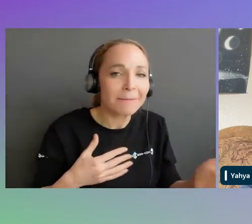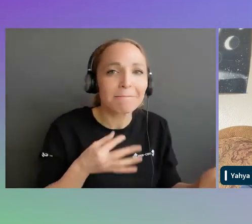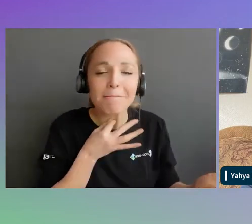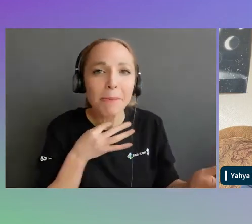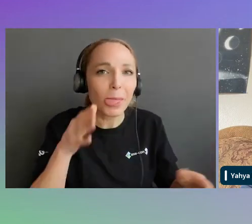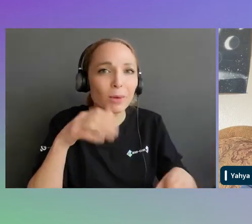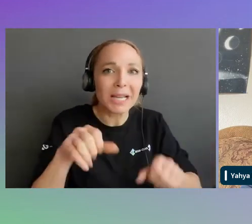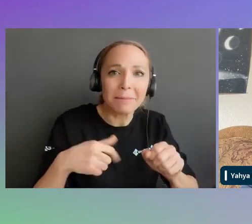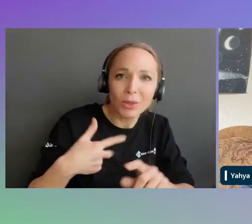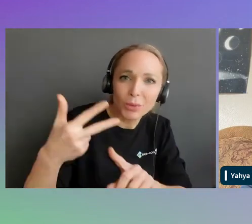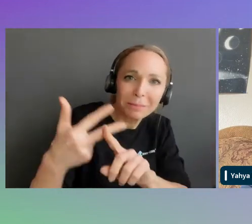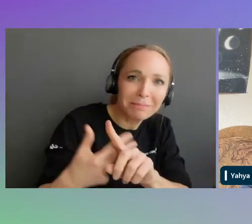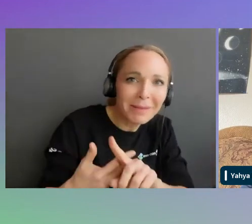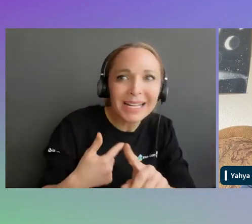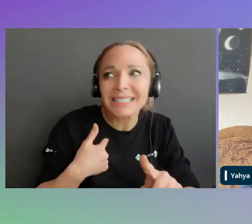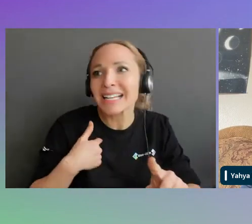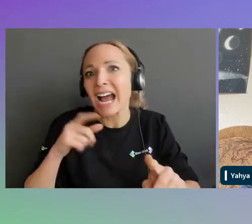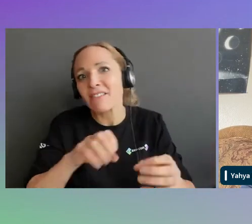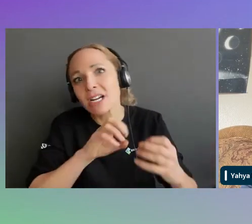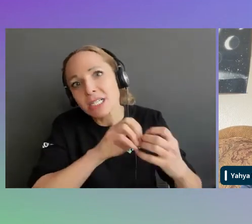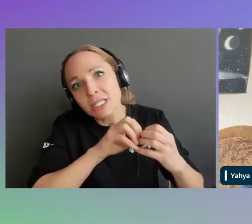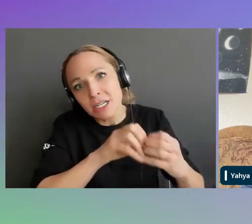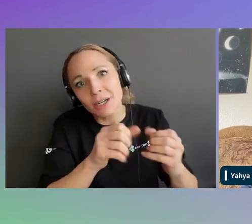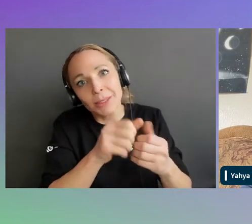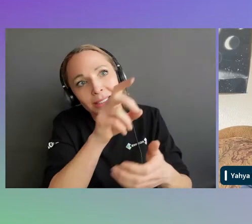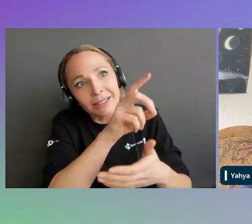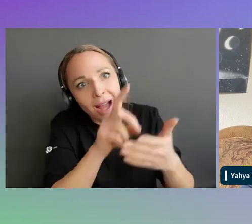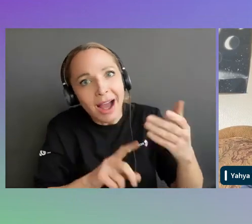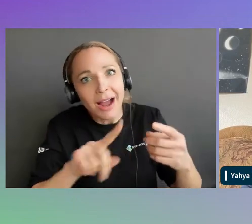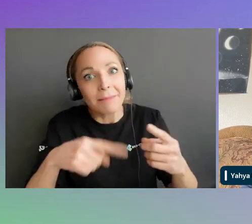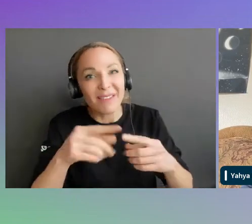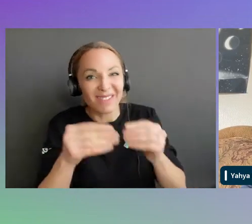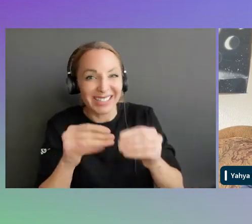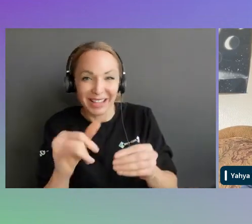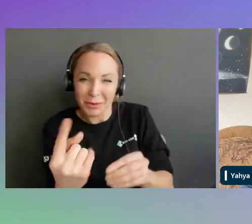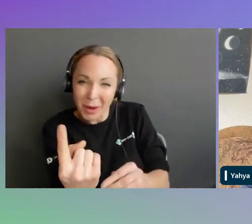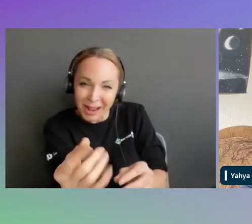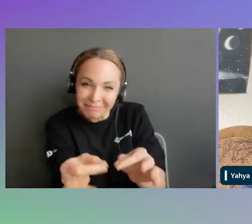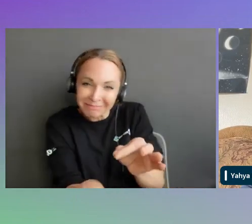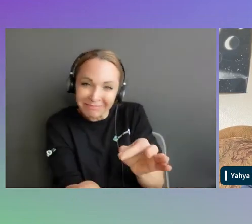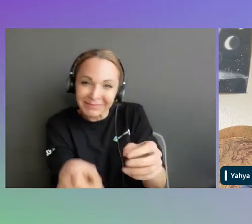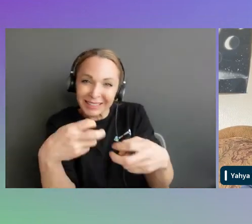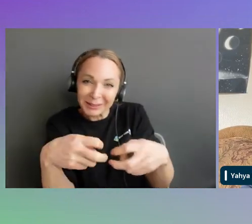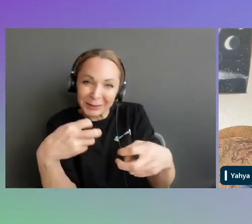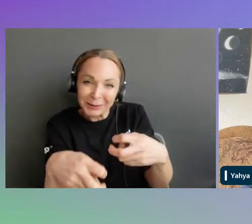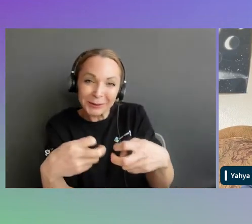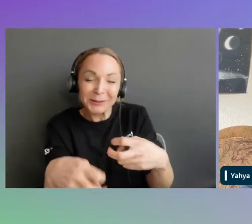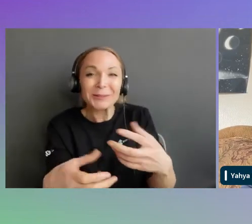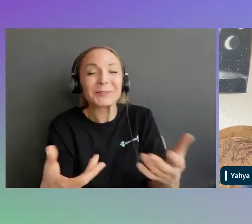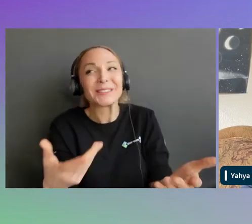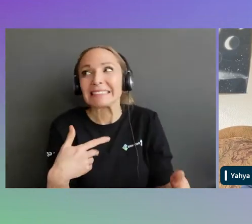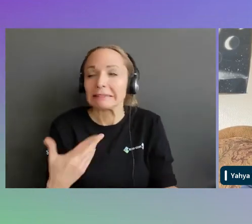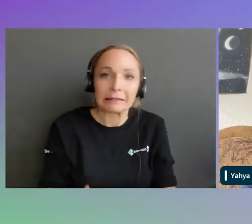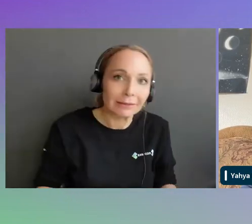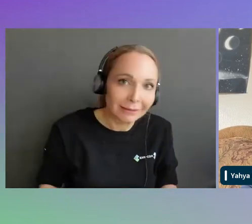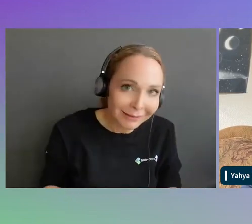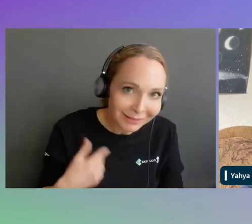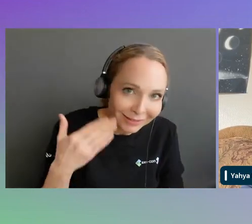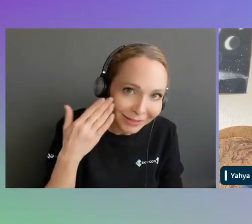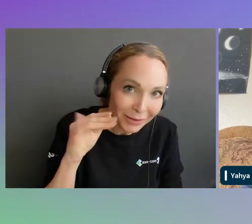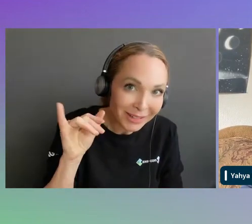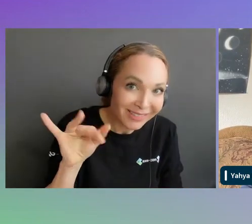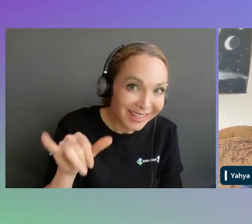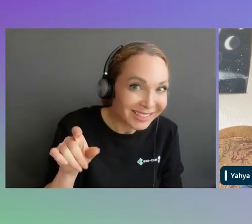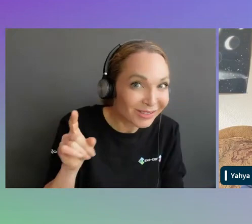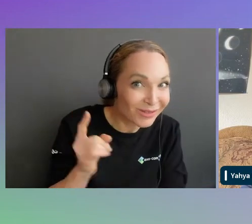me 3 months to argue with design about fixing it. And sometimes I don't know if this is necessarily the right thing to do. Just change